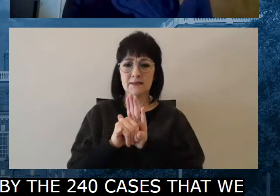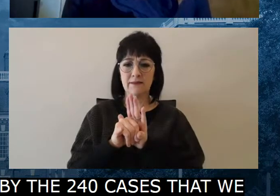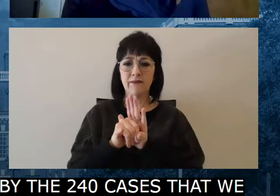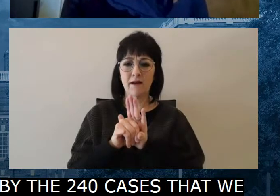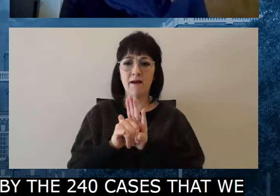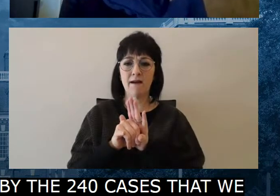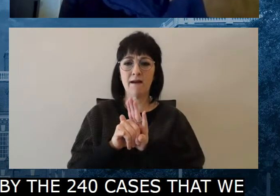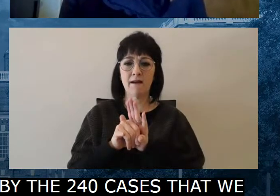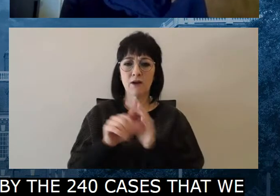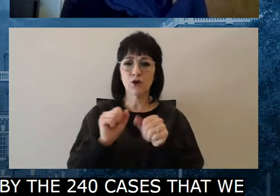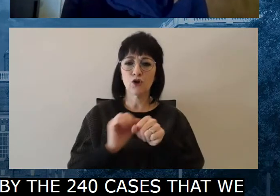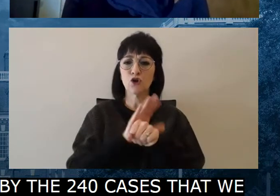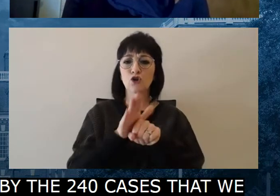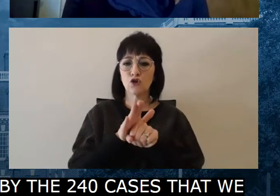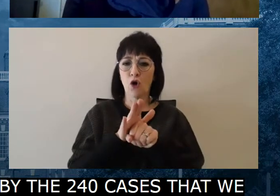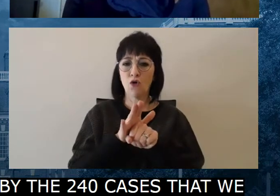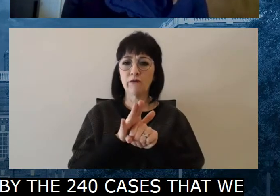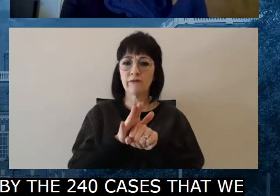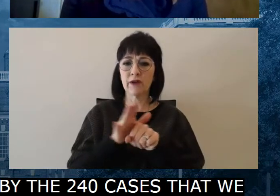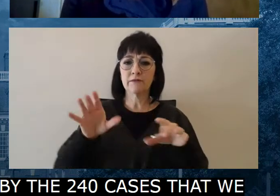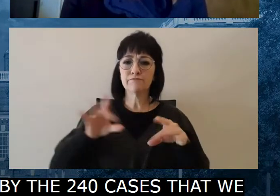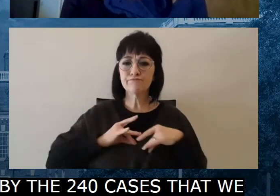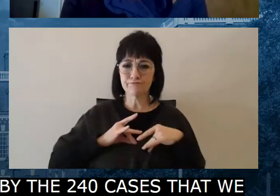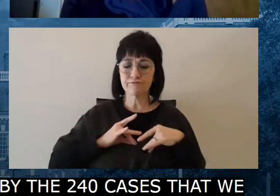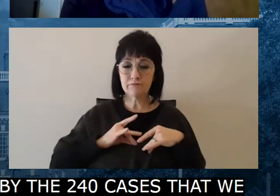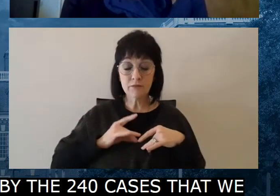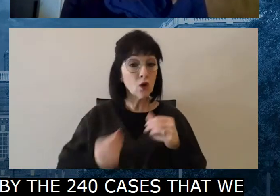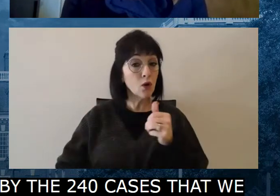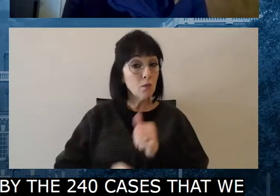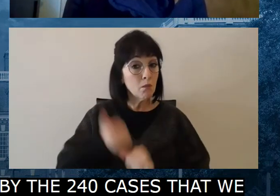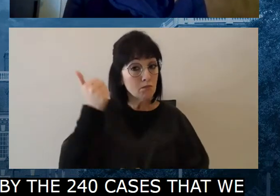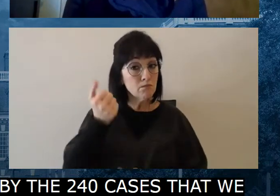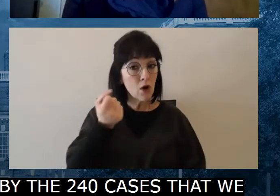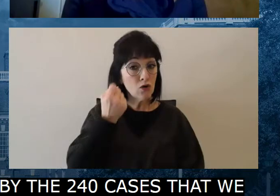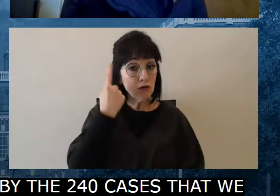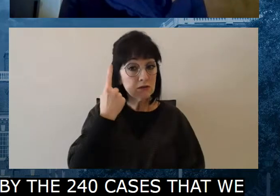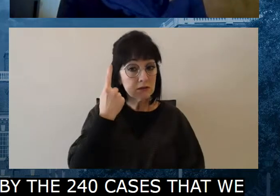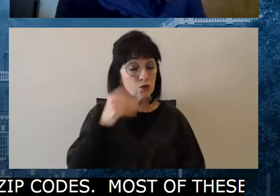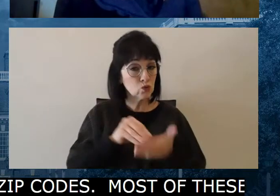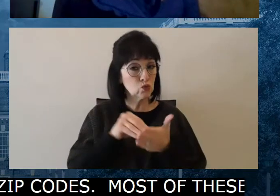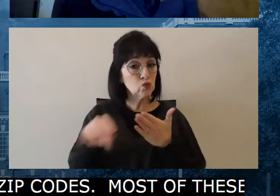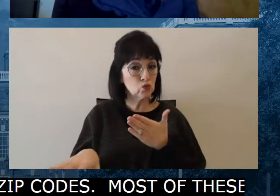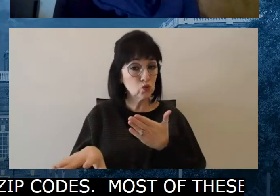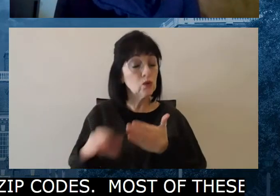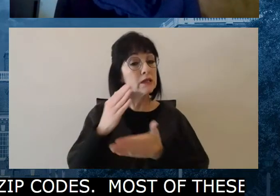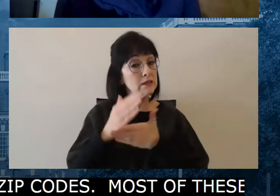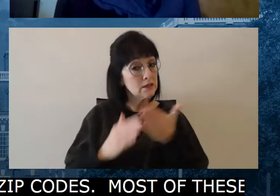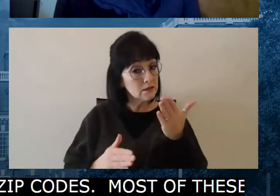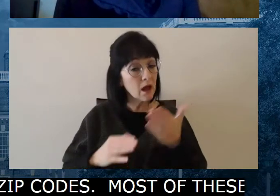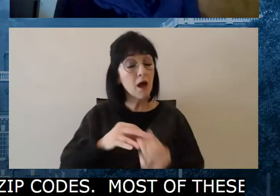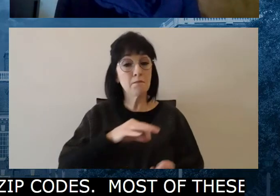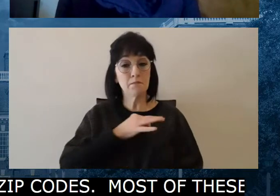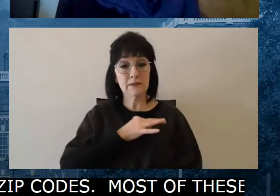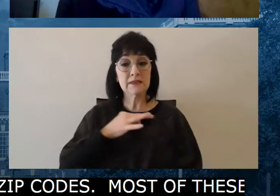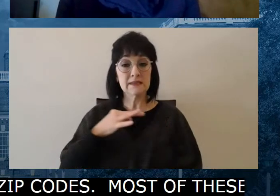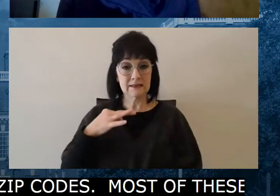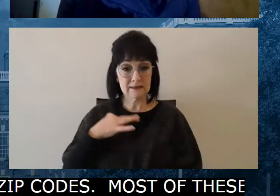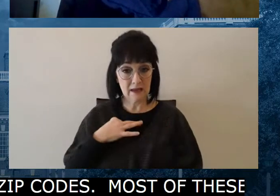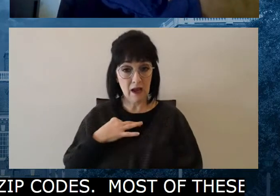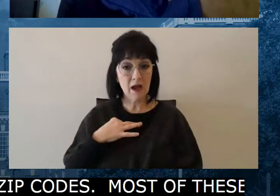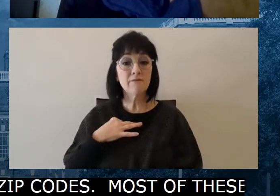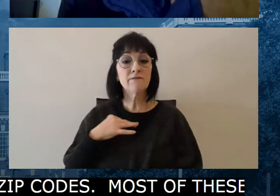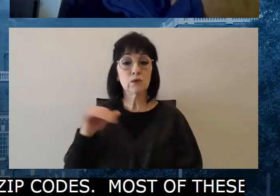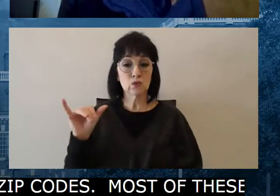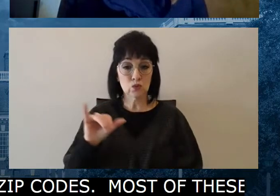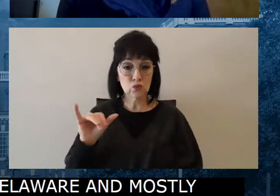are tied to the University of Delaware, mostly students, although some staff are also have also tested